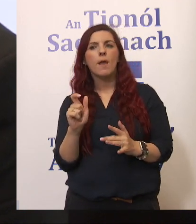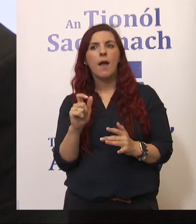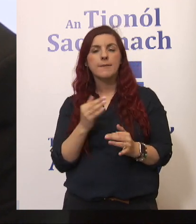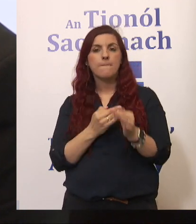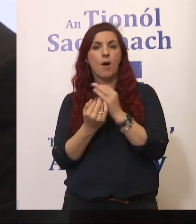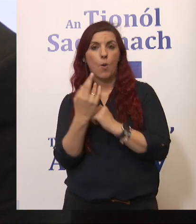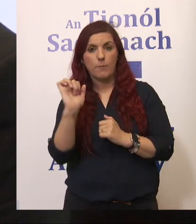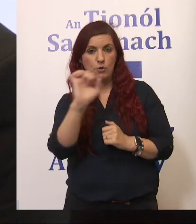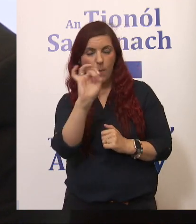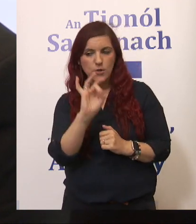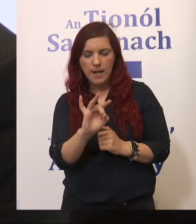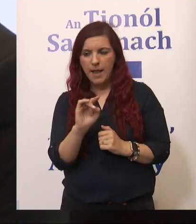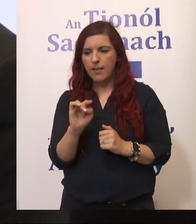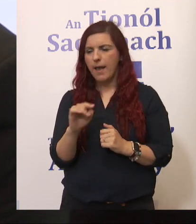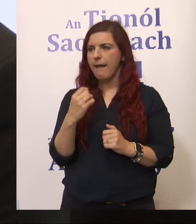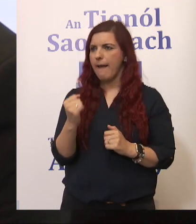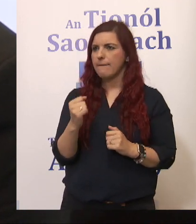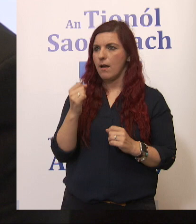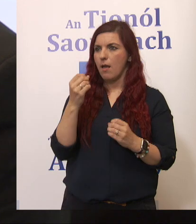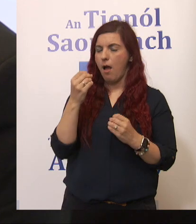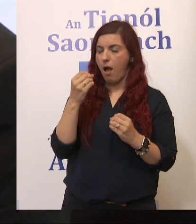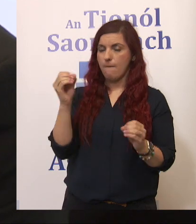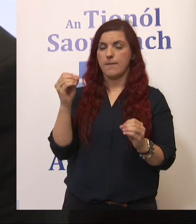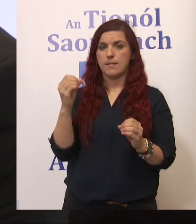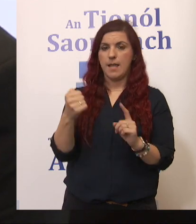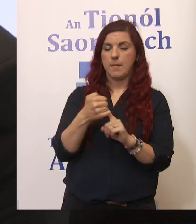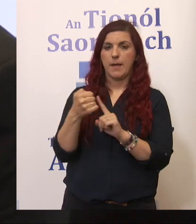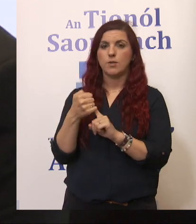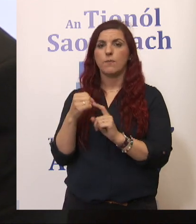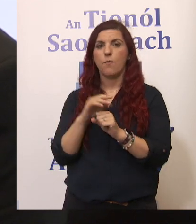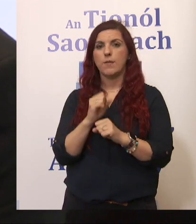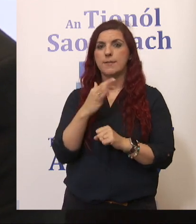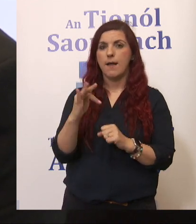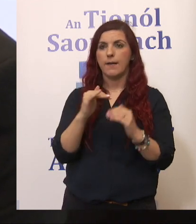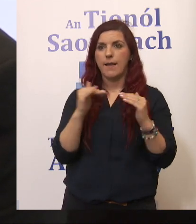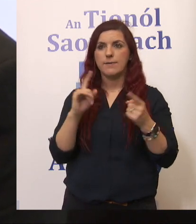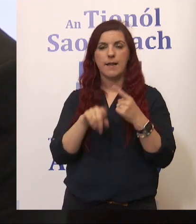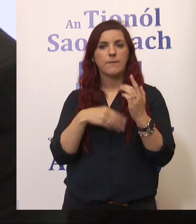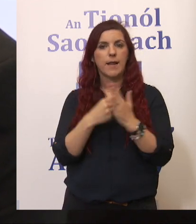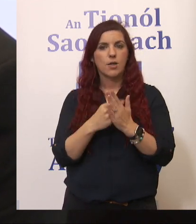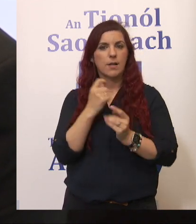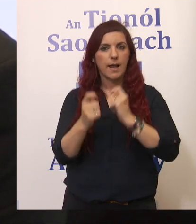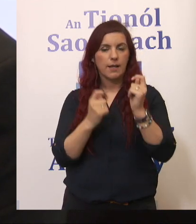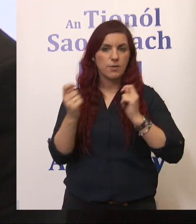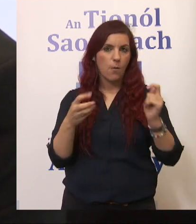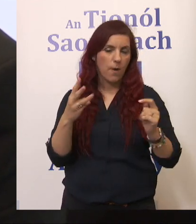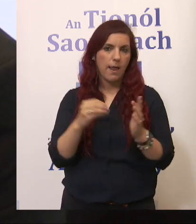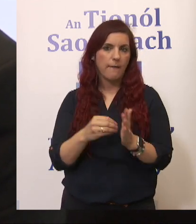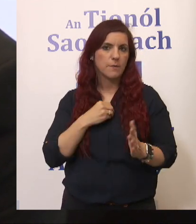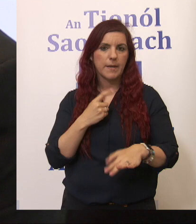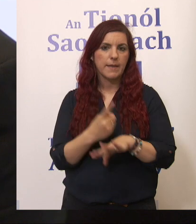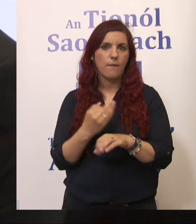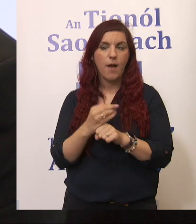that question, there's an obvious implication both for staffing levels and financial allocations that would have to go with any kind